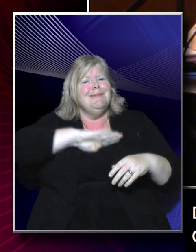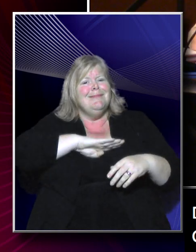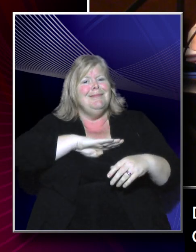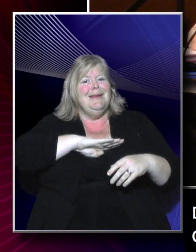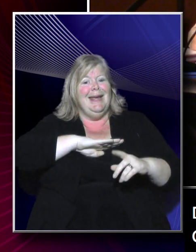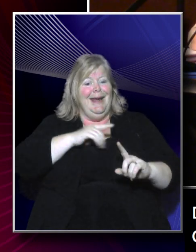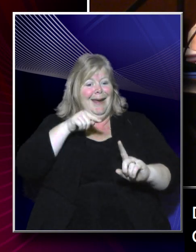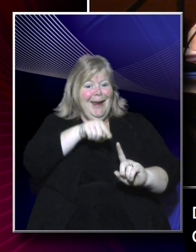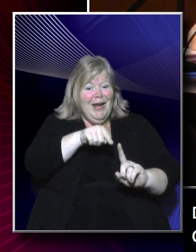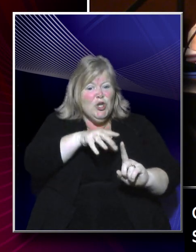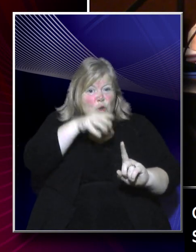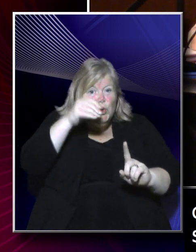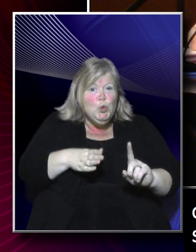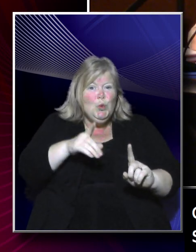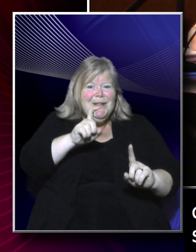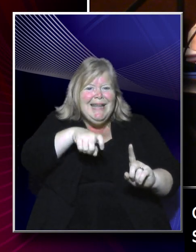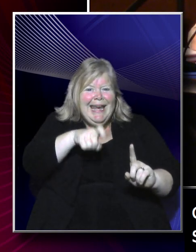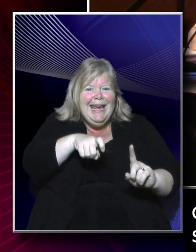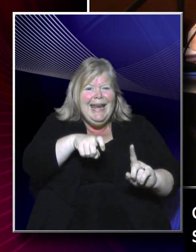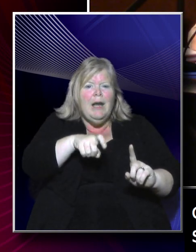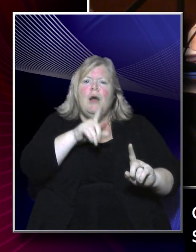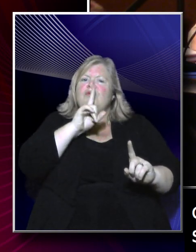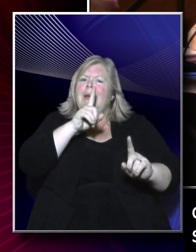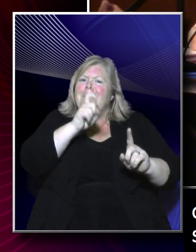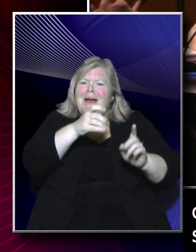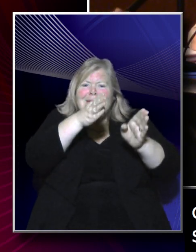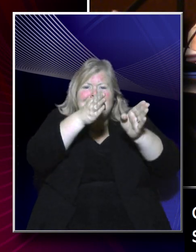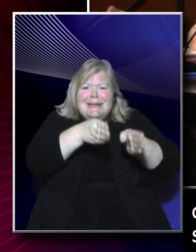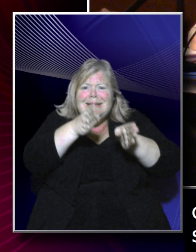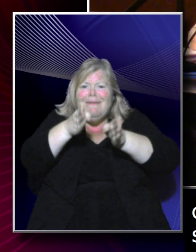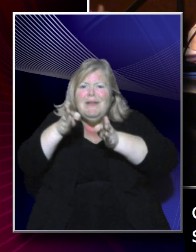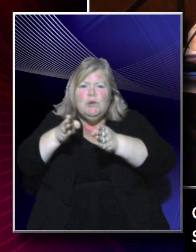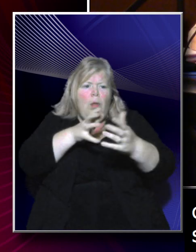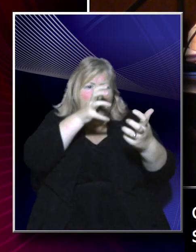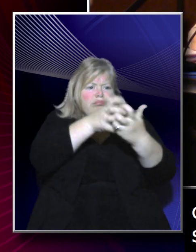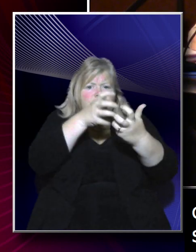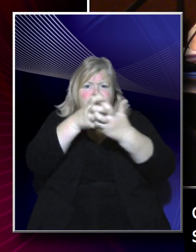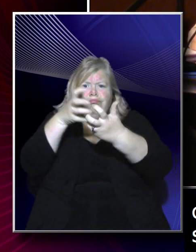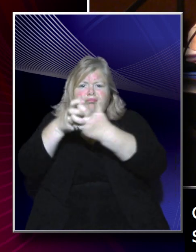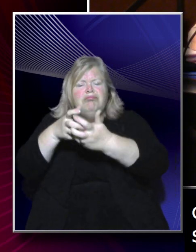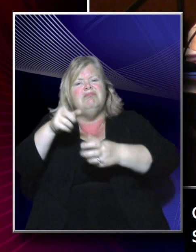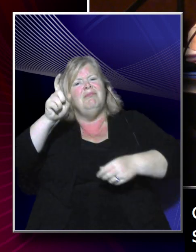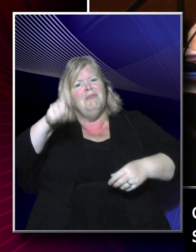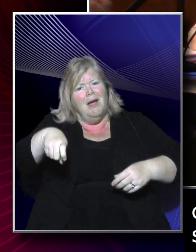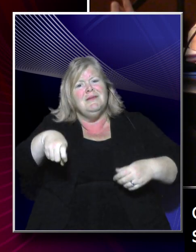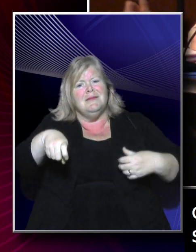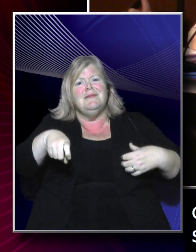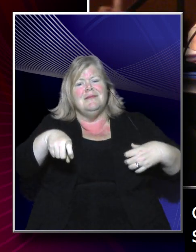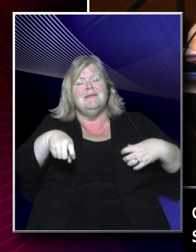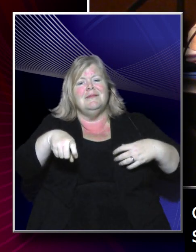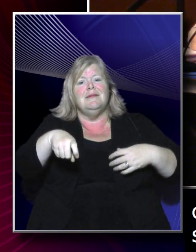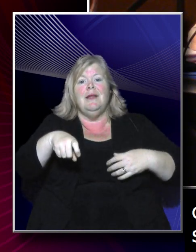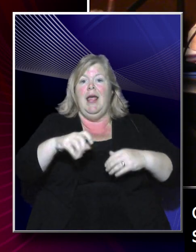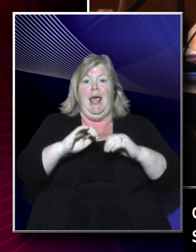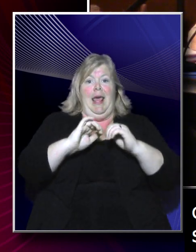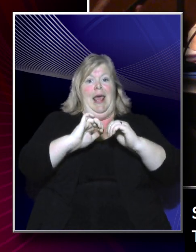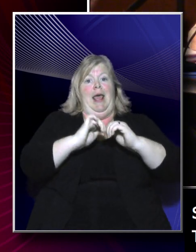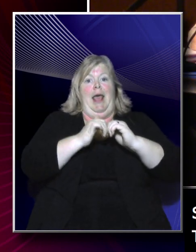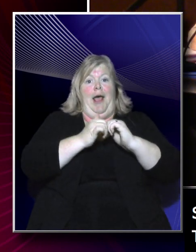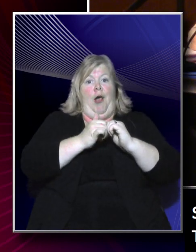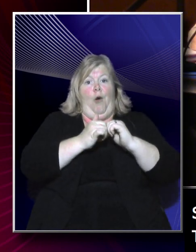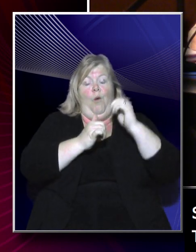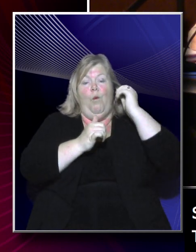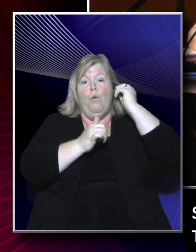students individually, on an individual level. And the way for us to do